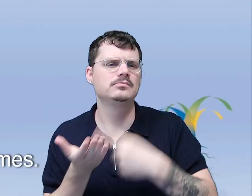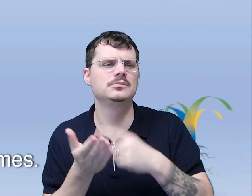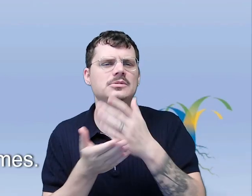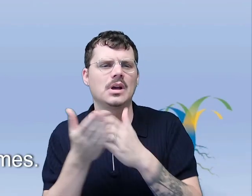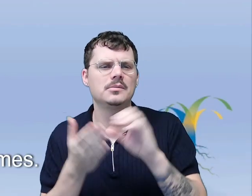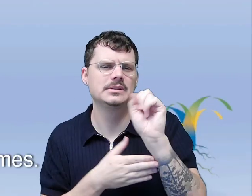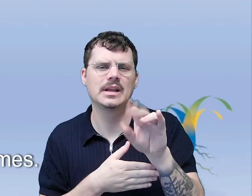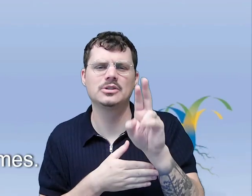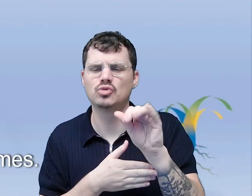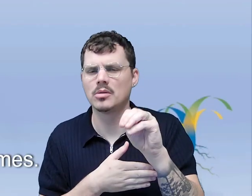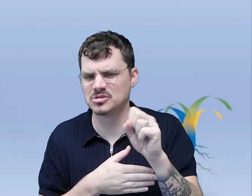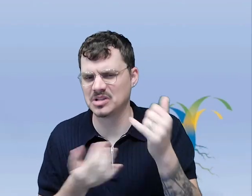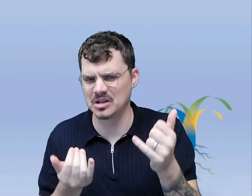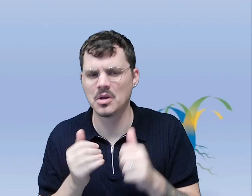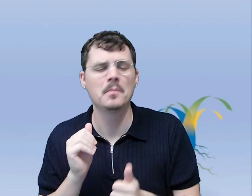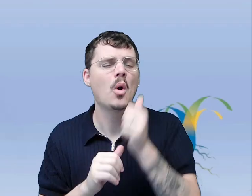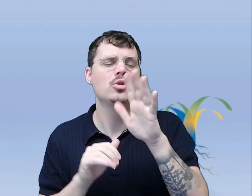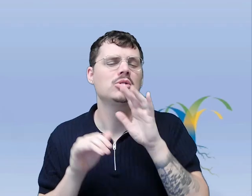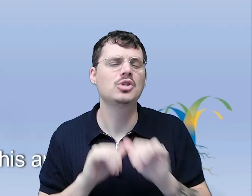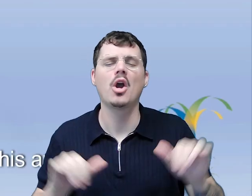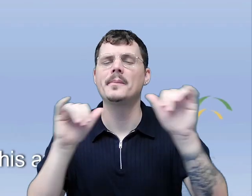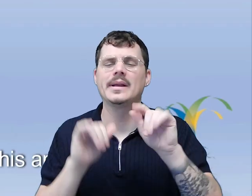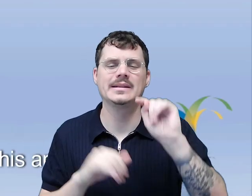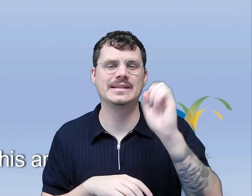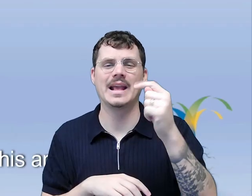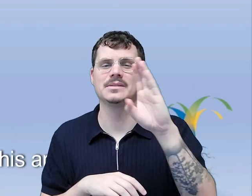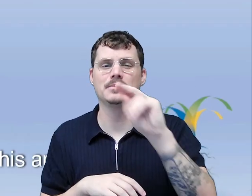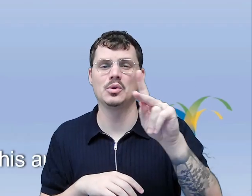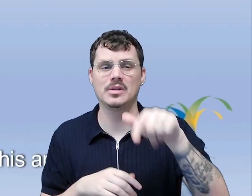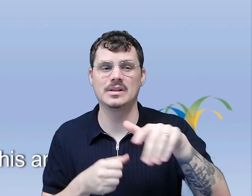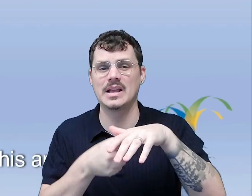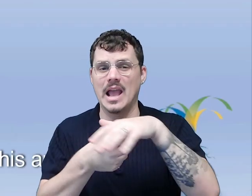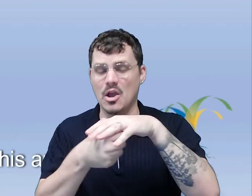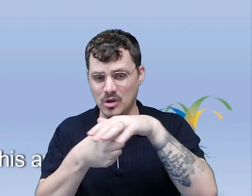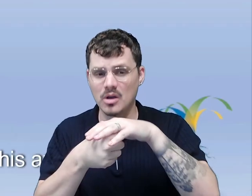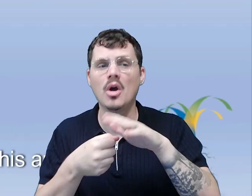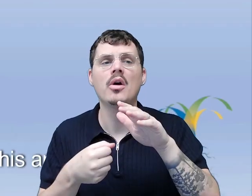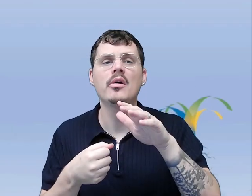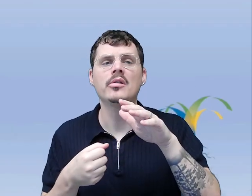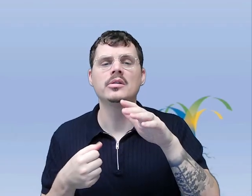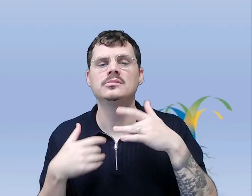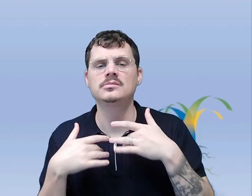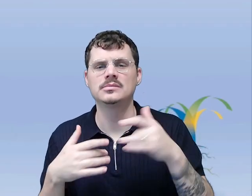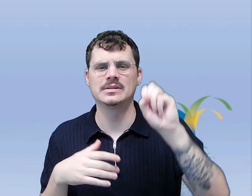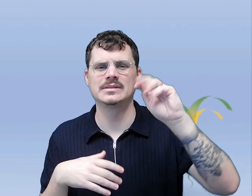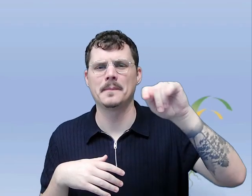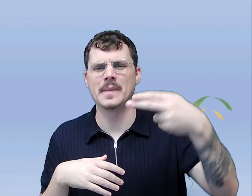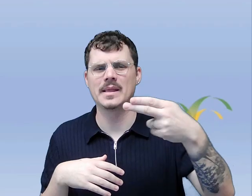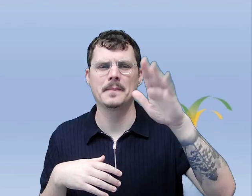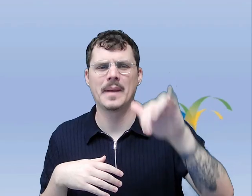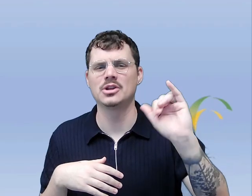So let's talk about some syndromes. The most common sort of basic textbooks in this area